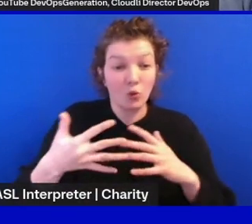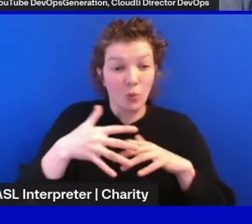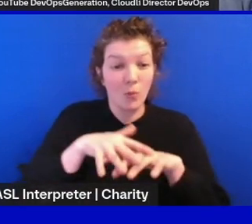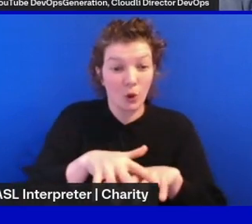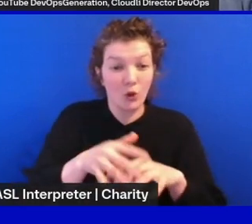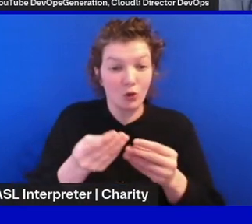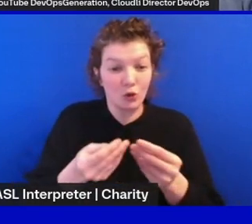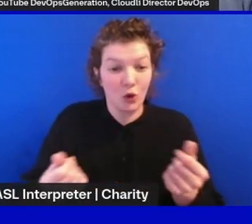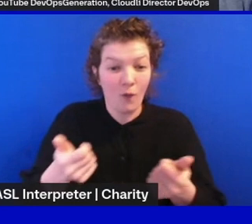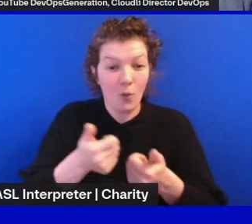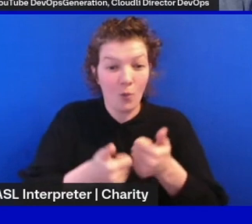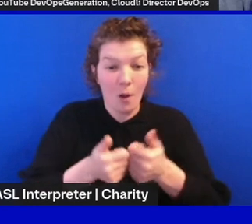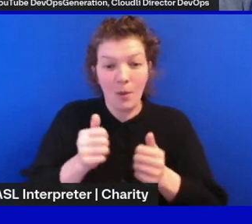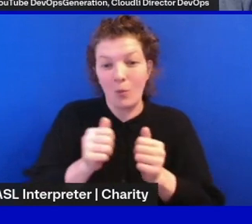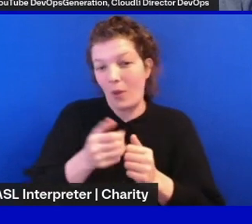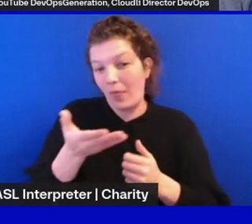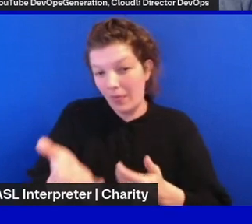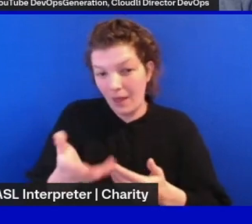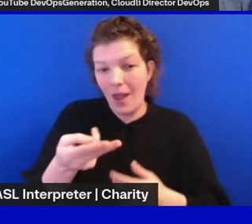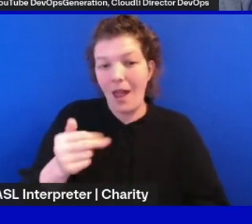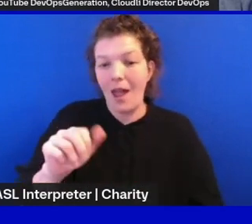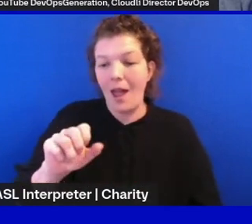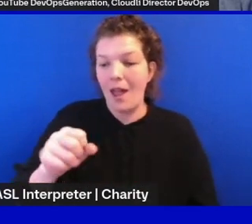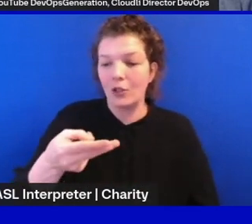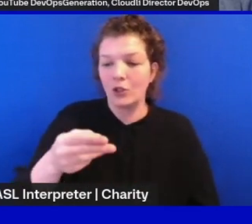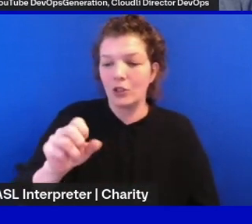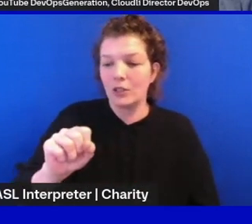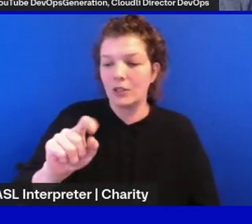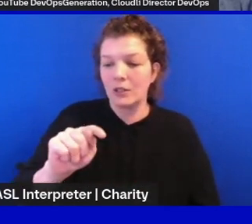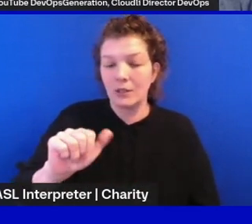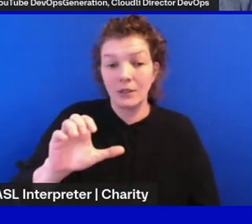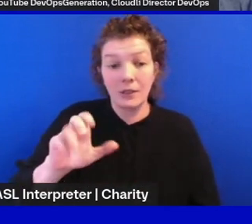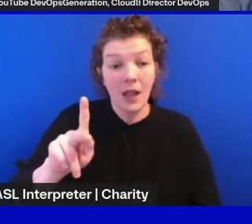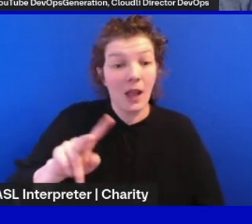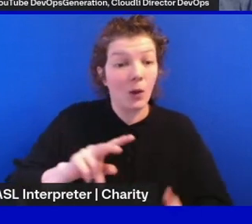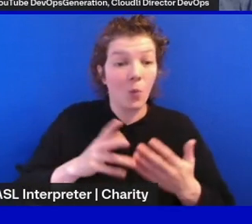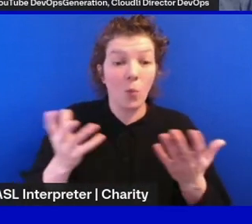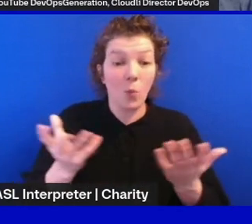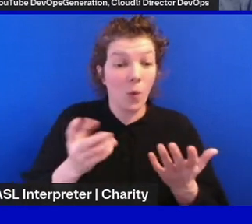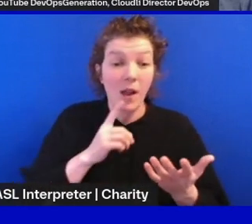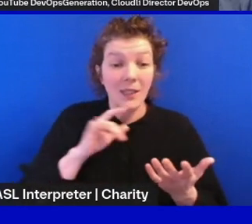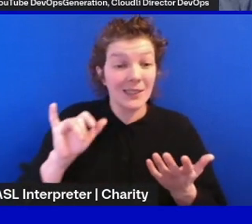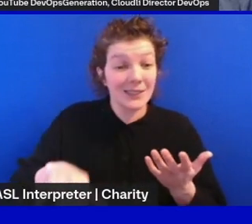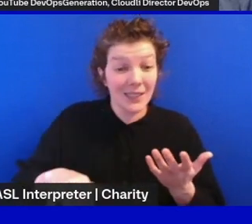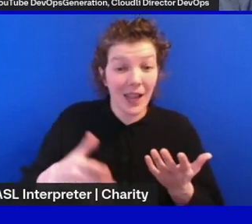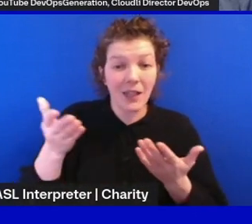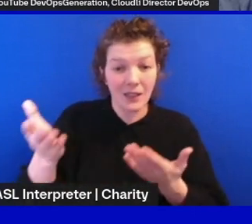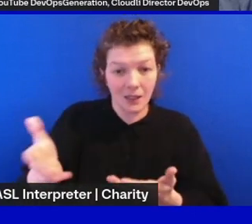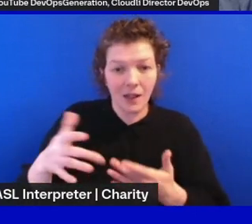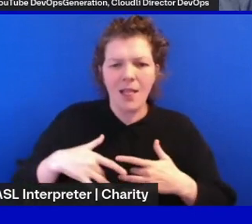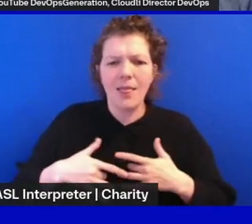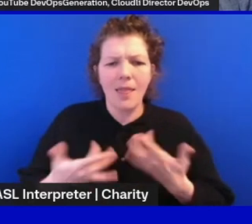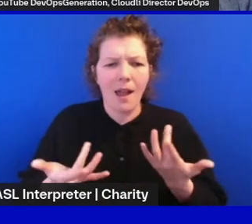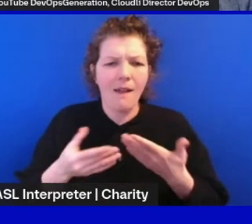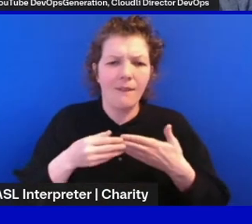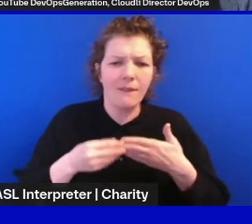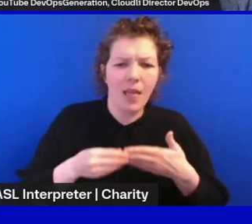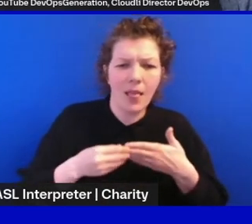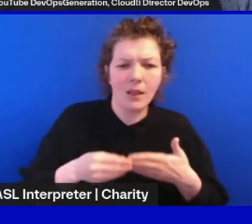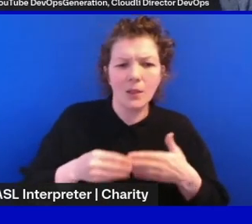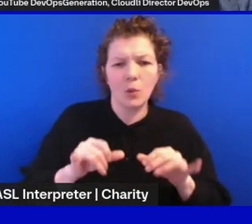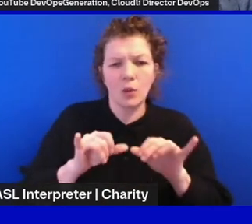So what is Hashistack? It's a lightweight, flexible, scalable. It provides automation, it does orchestration, it